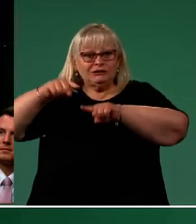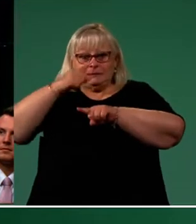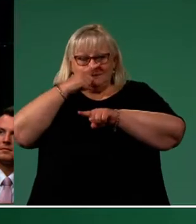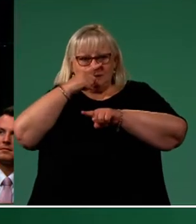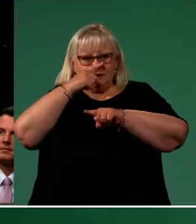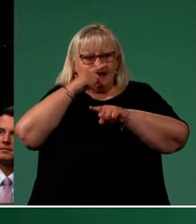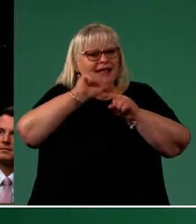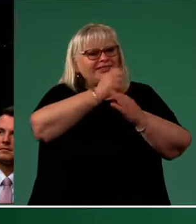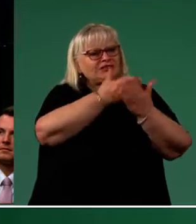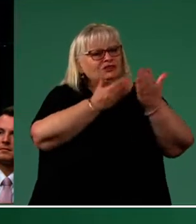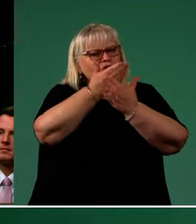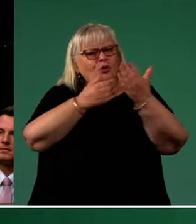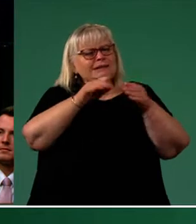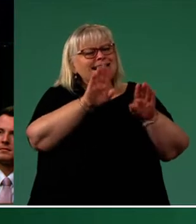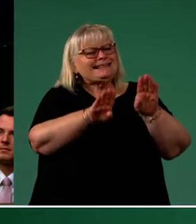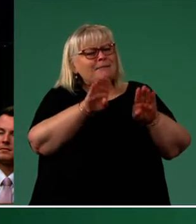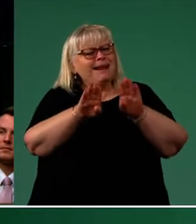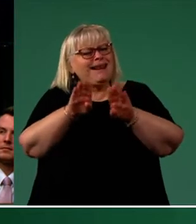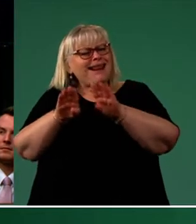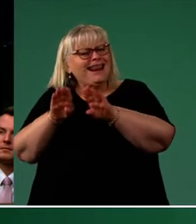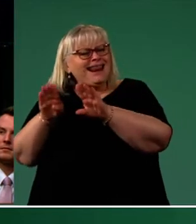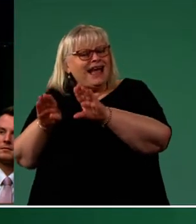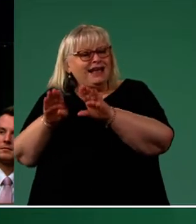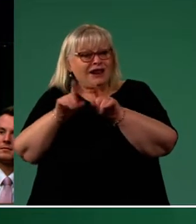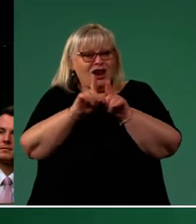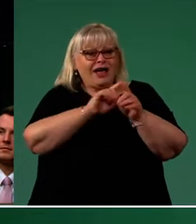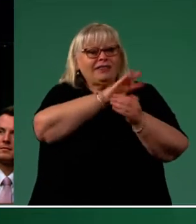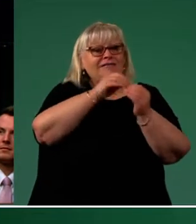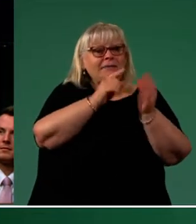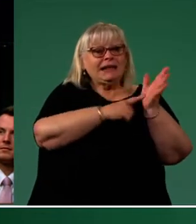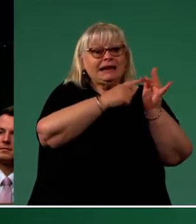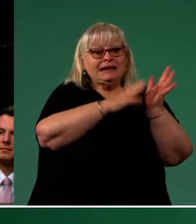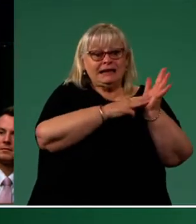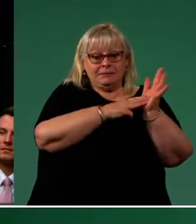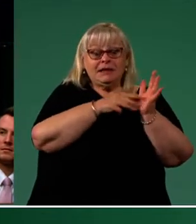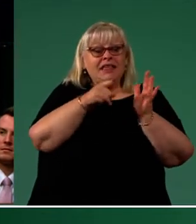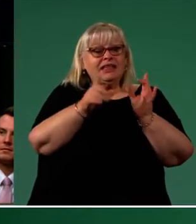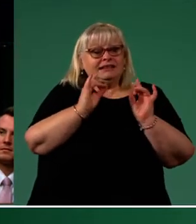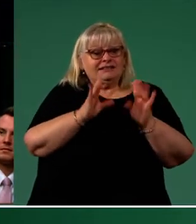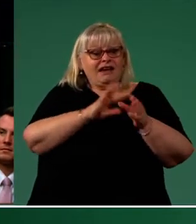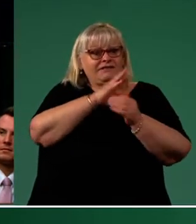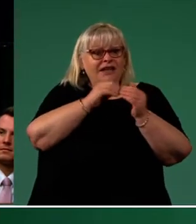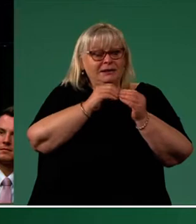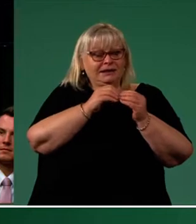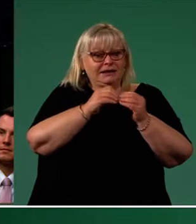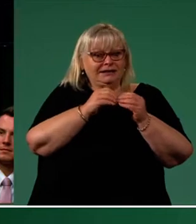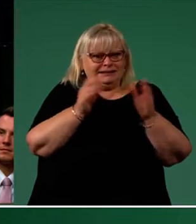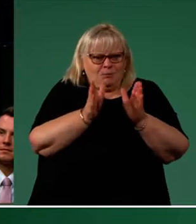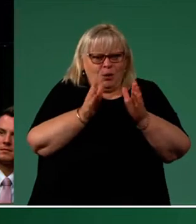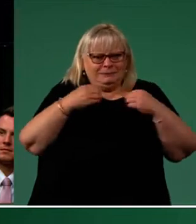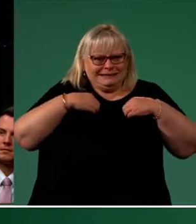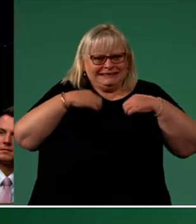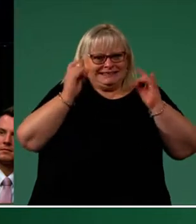strikingly similar stories. Just like the Limbs, whose family started a small business in Eastwood 30 years ago.